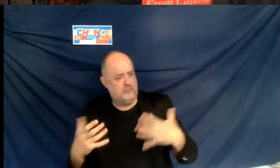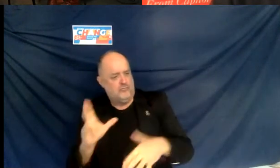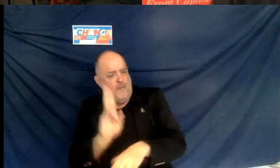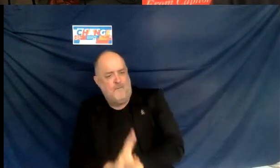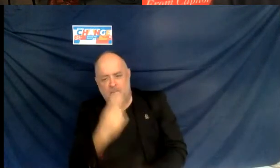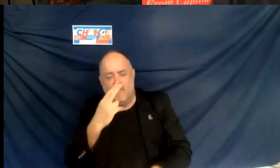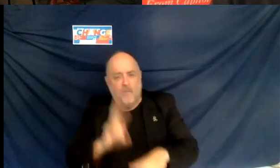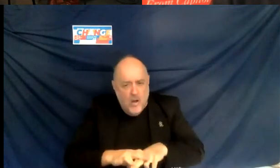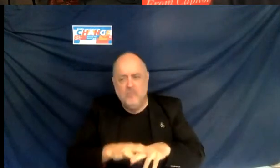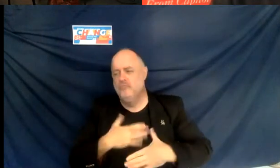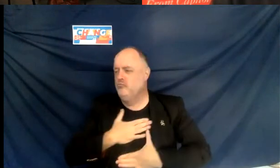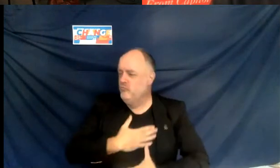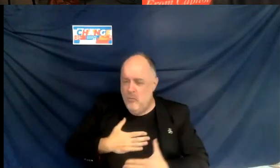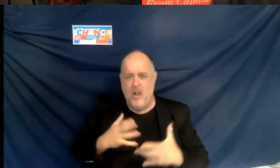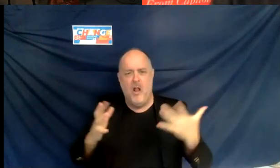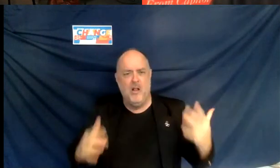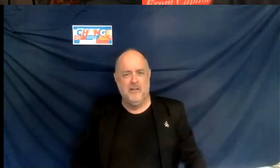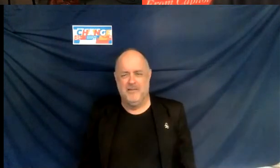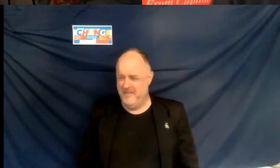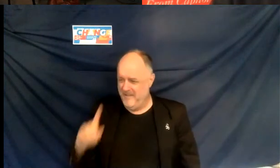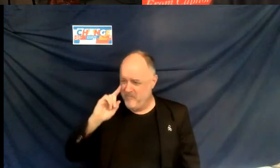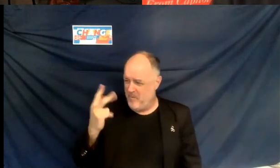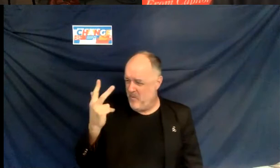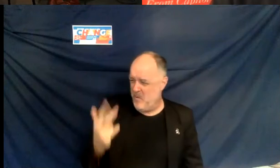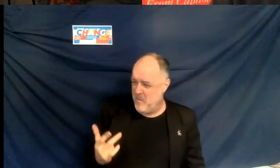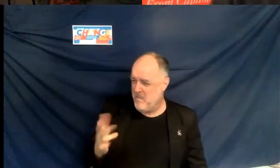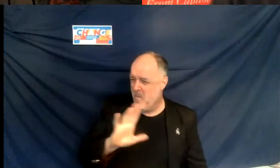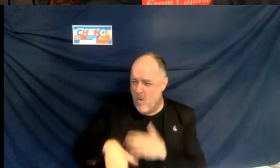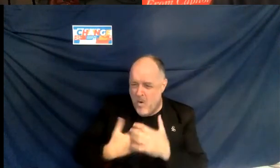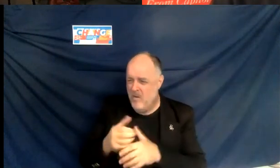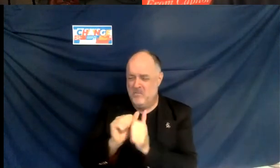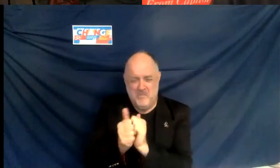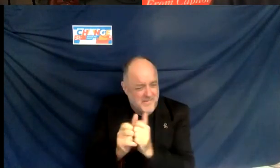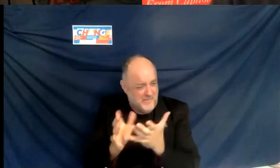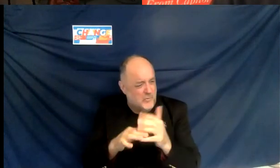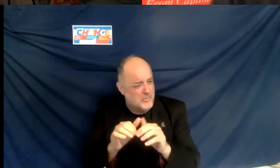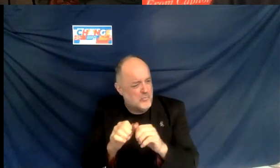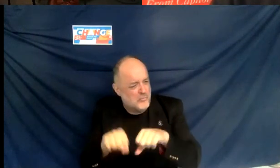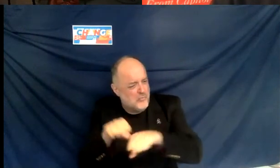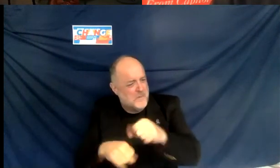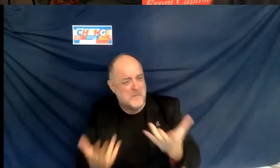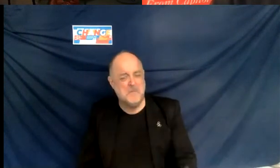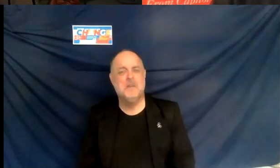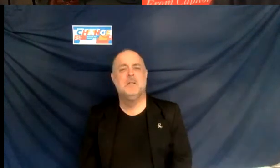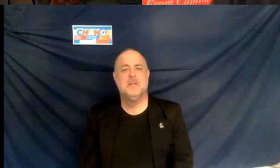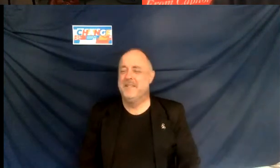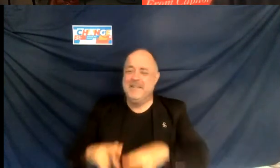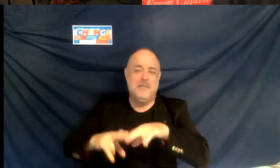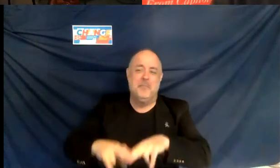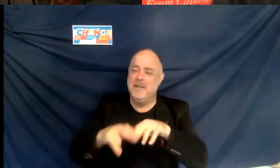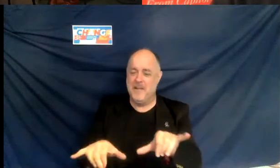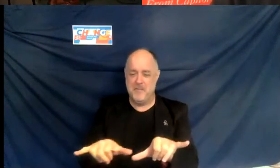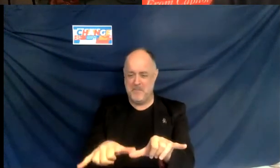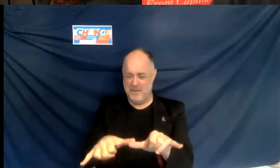third of all of the kilometers cycled in the Netherlands are for sport and recreation, but it comes down to the width of the infrastructure